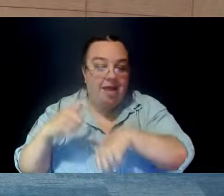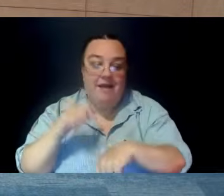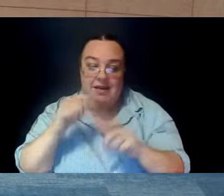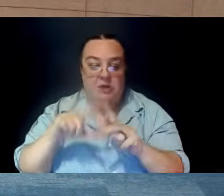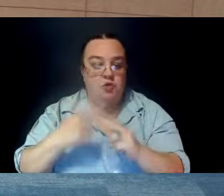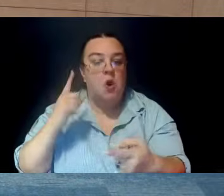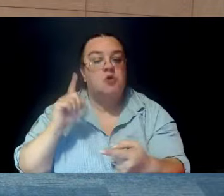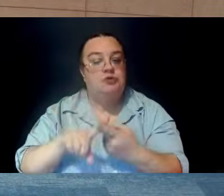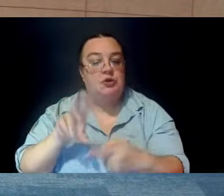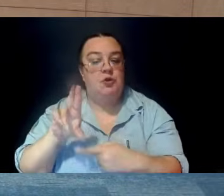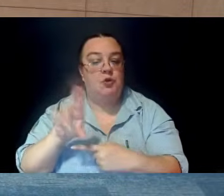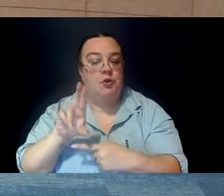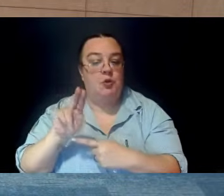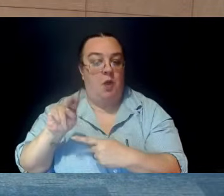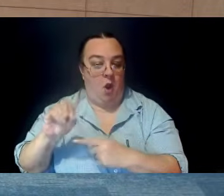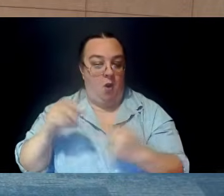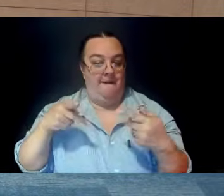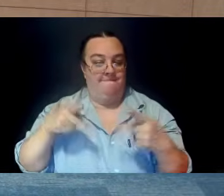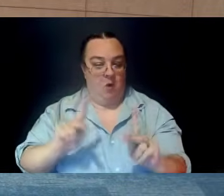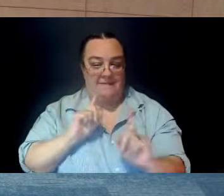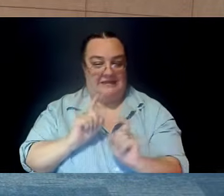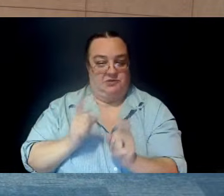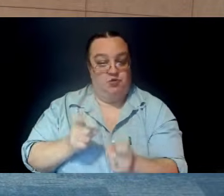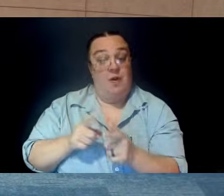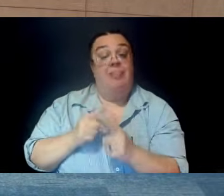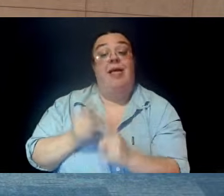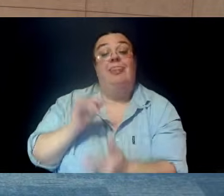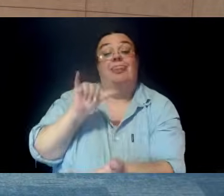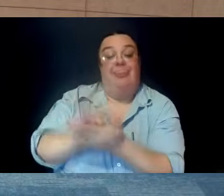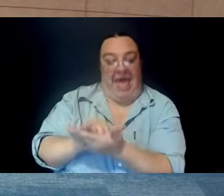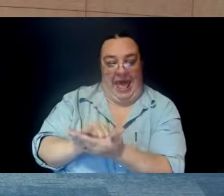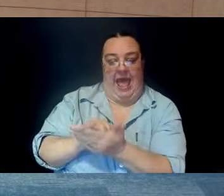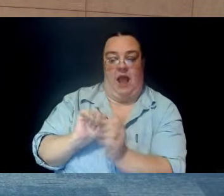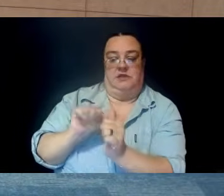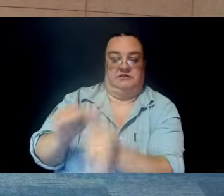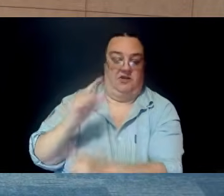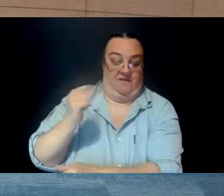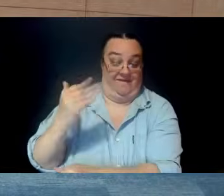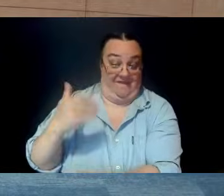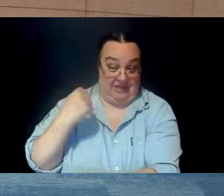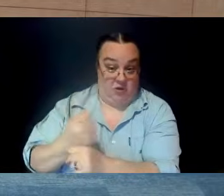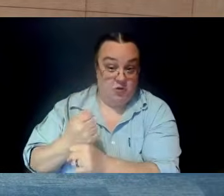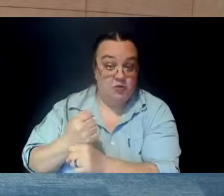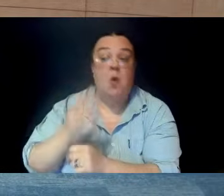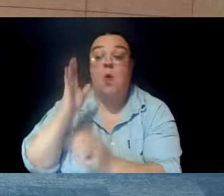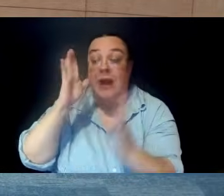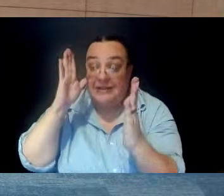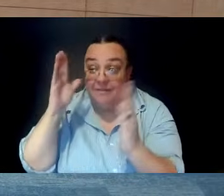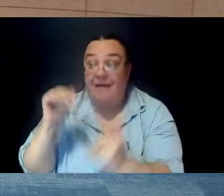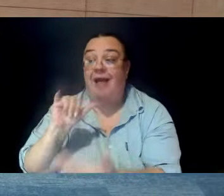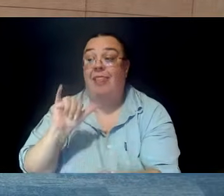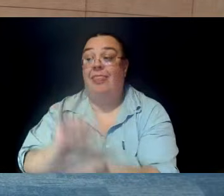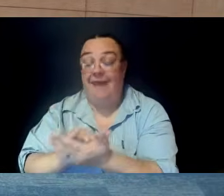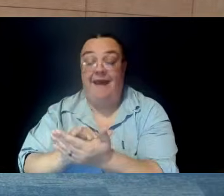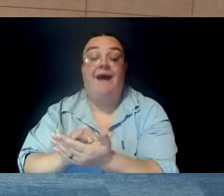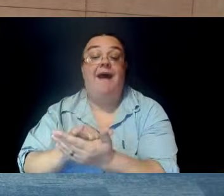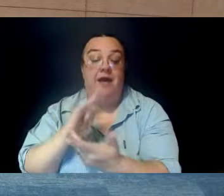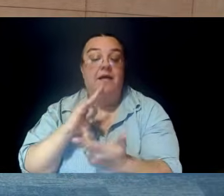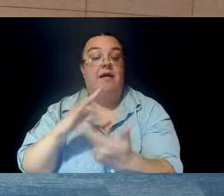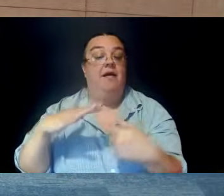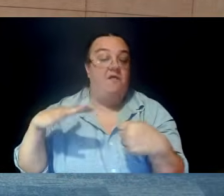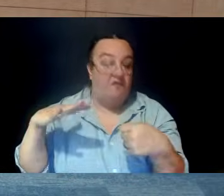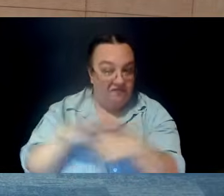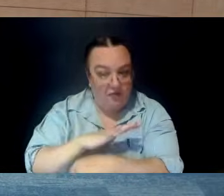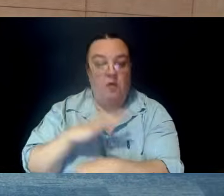UNO permit is issued, and then that continues for 15 years. And that we would expect that to be fully